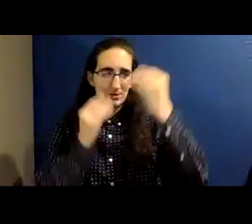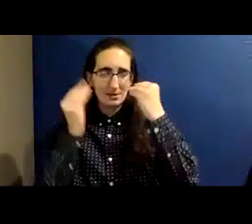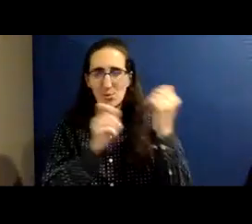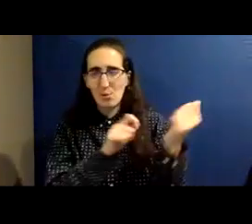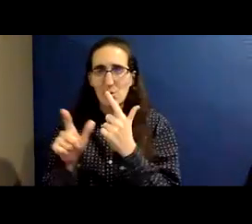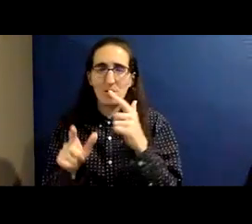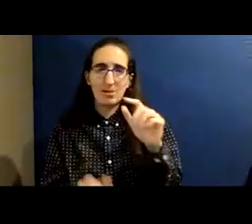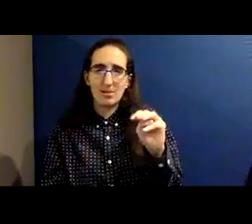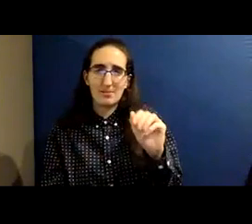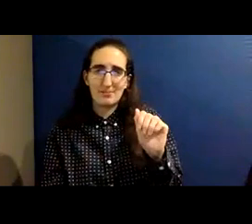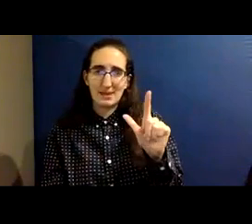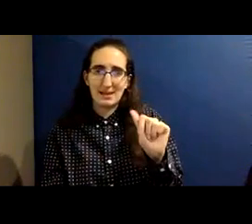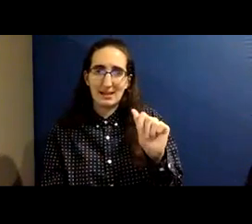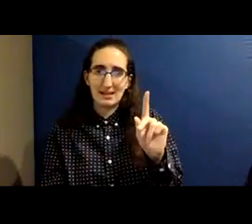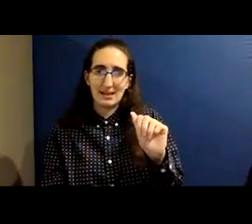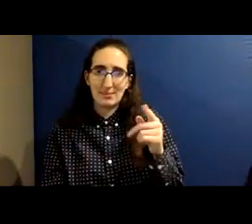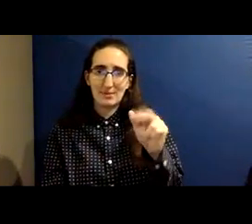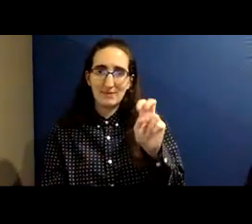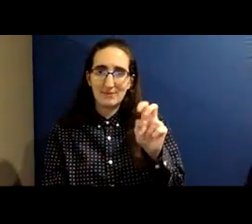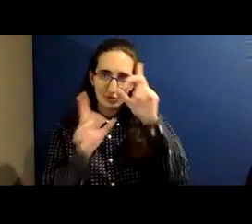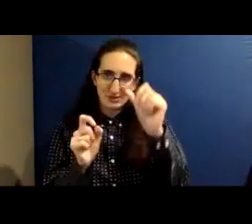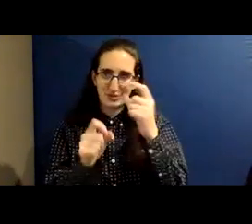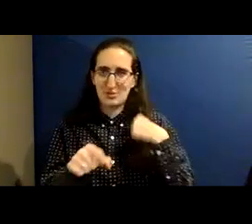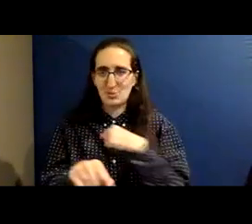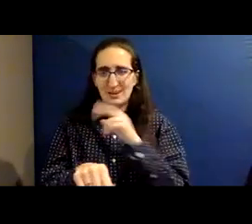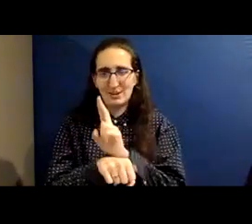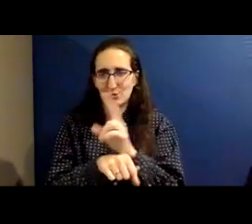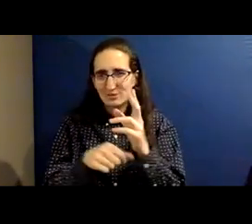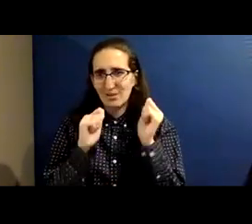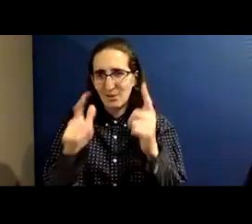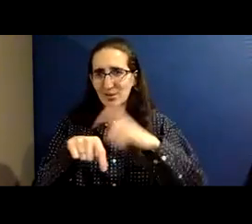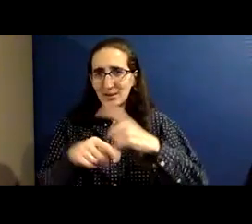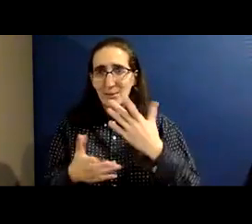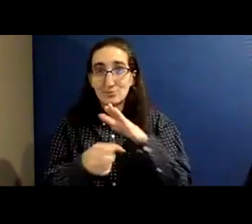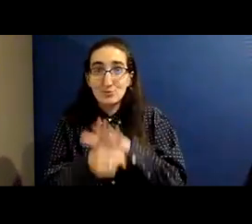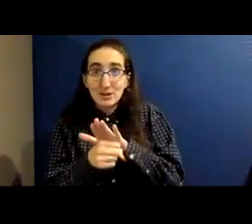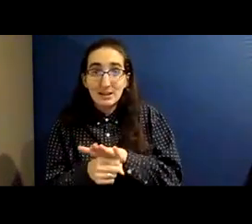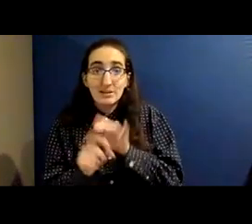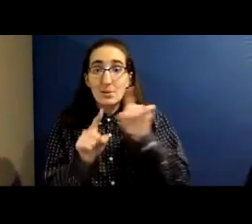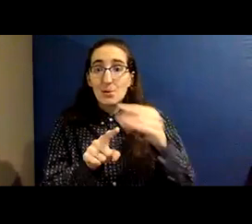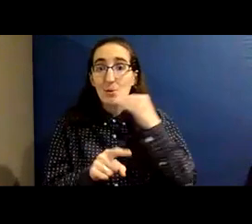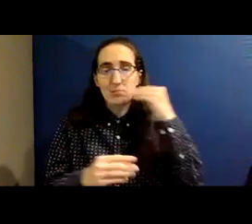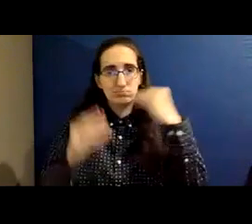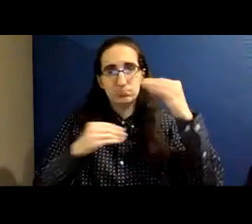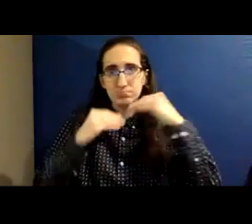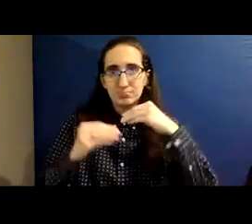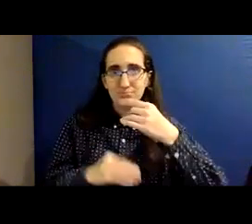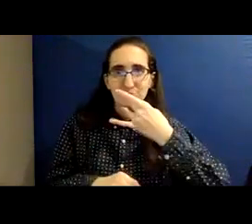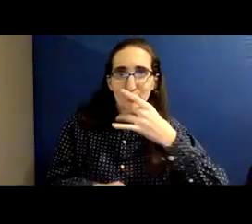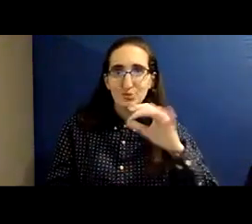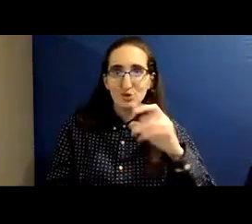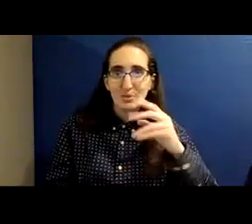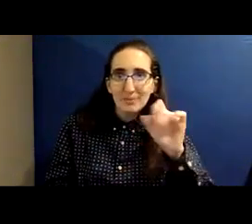have maladaptive strategies that we've used throughout our lives. Maybe we're stressed and we go home and we eat a whole bag of chips, or